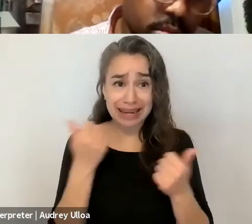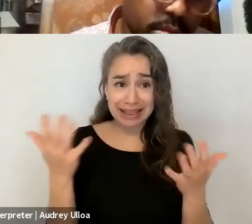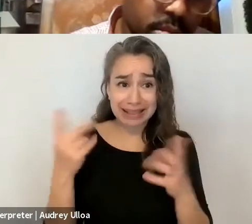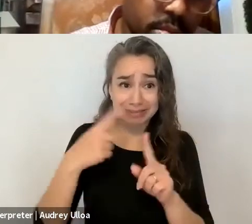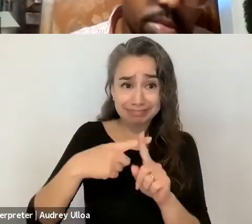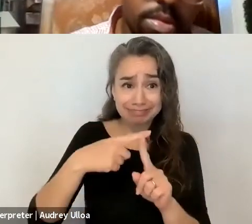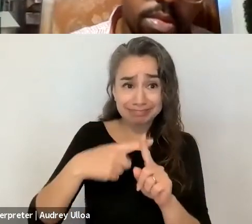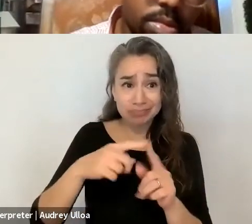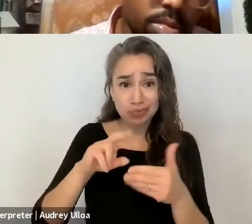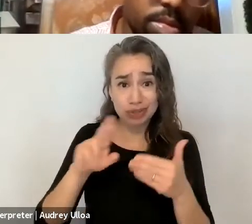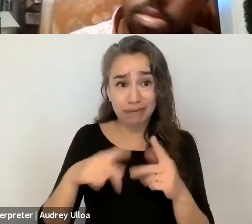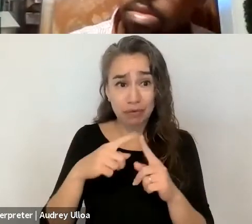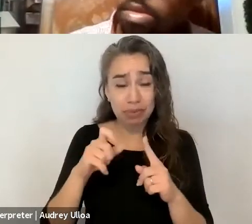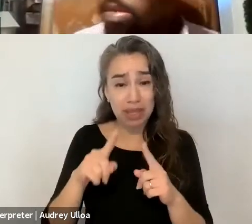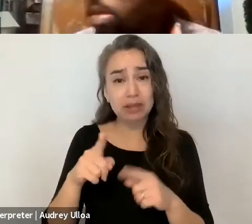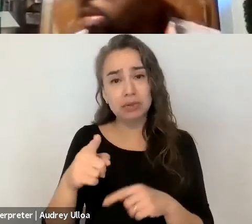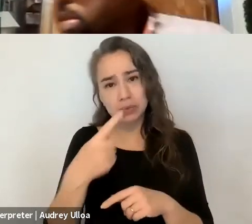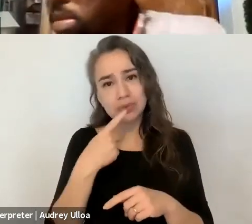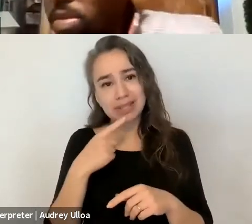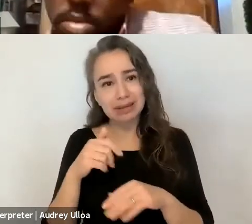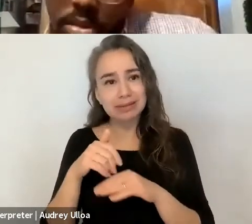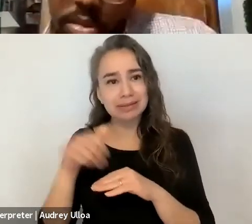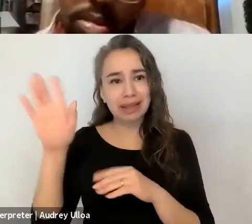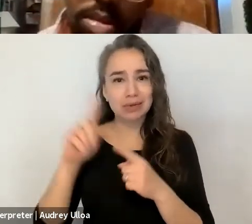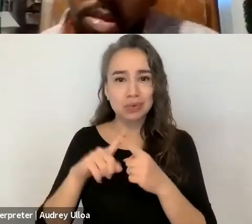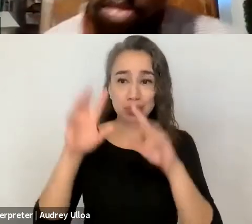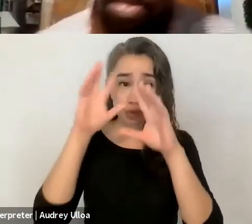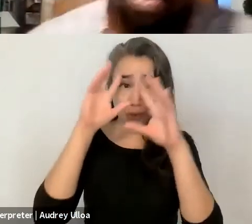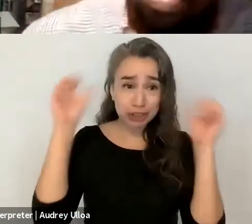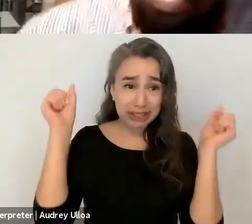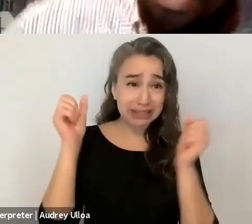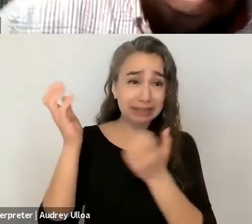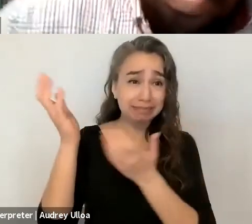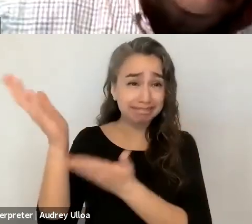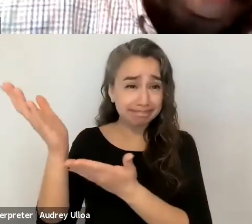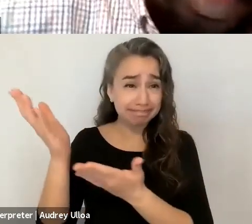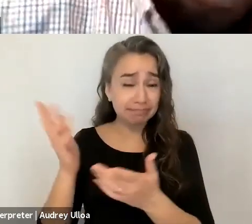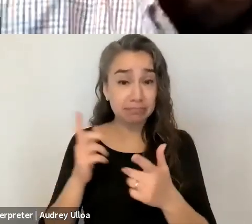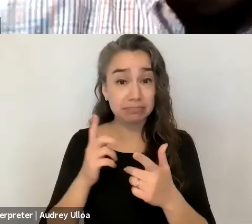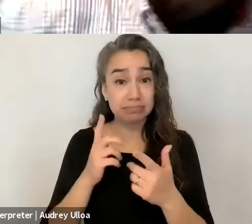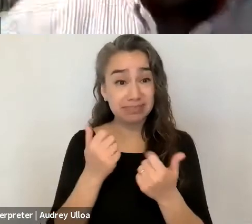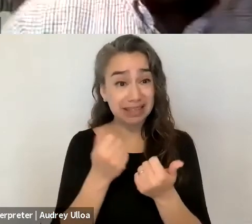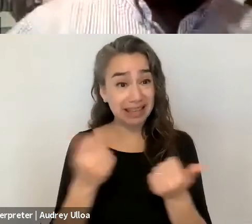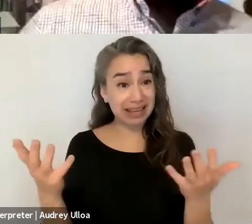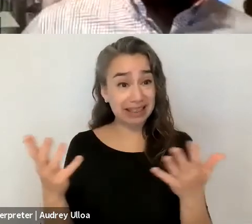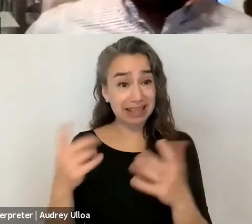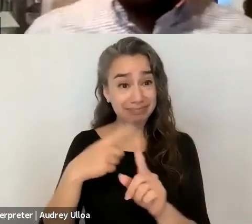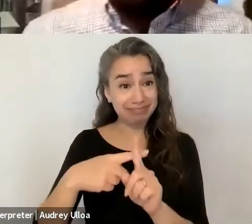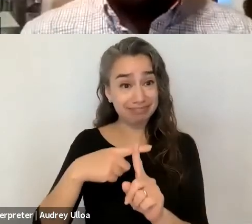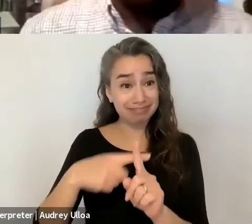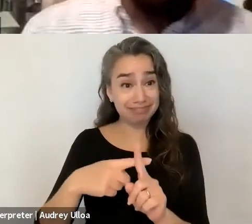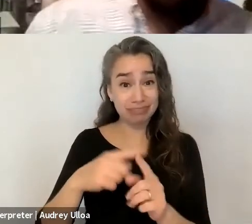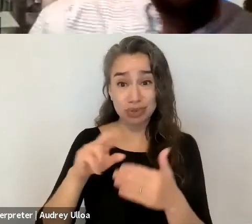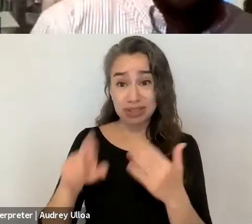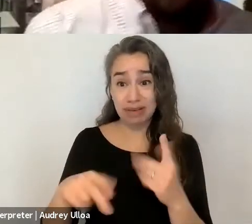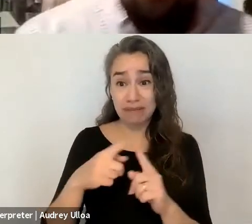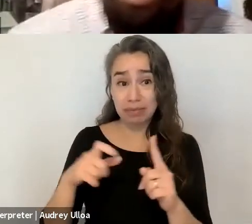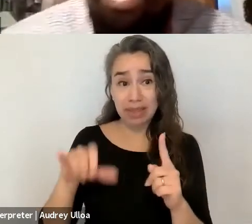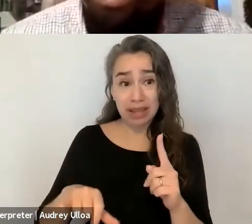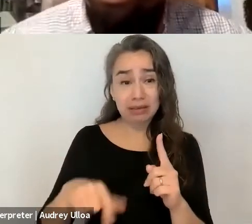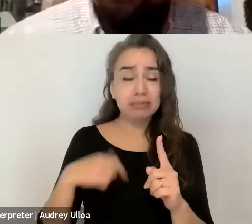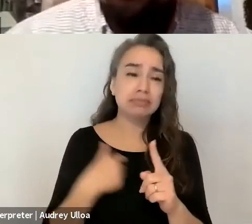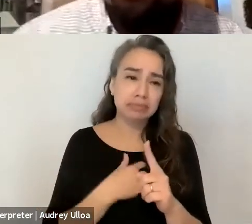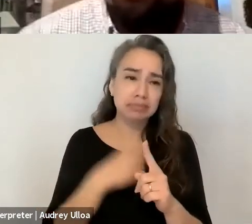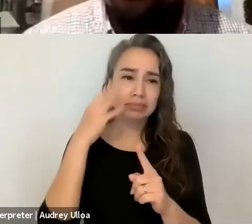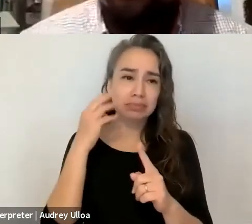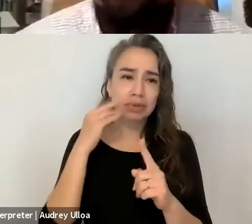you say that it went up to the superintendent. So was there anything positive that was yielded? Because we've had these challenges before